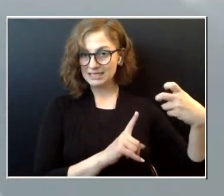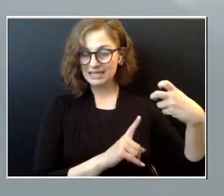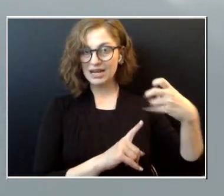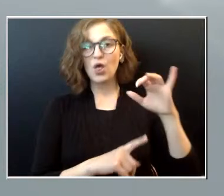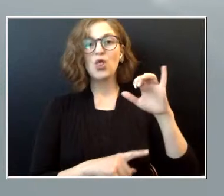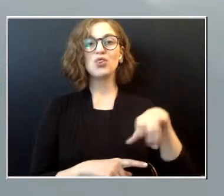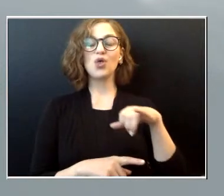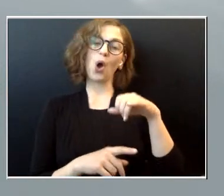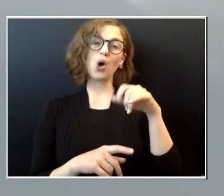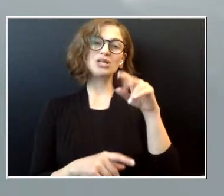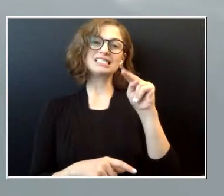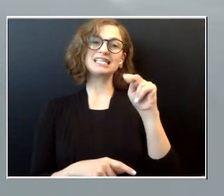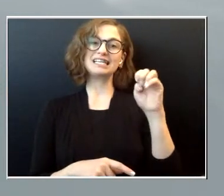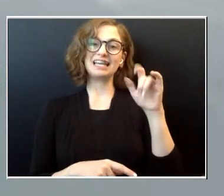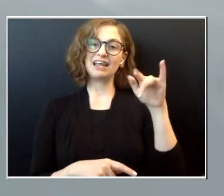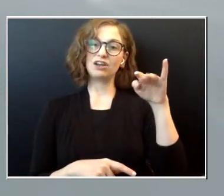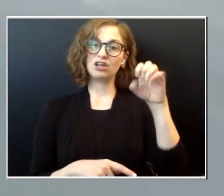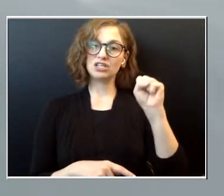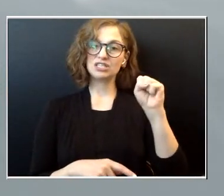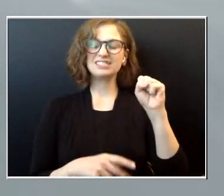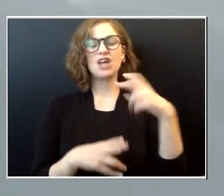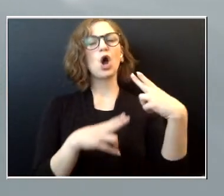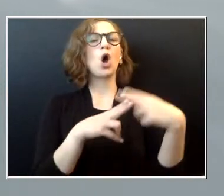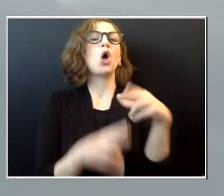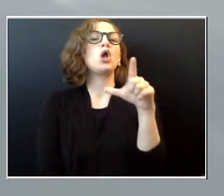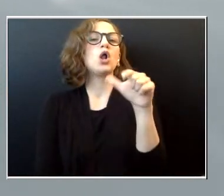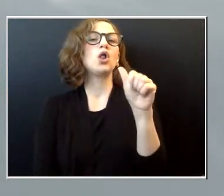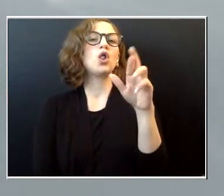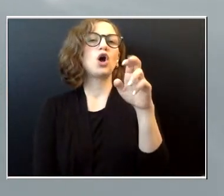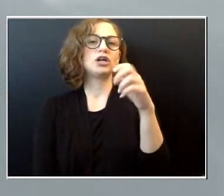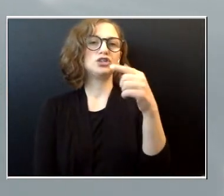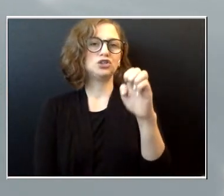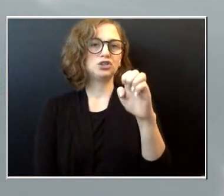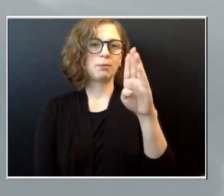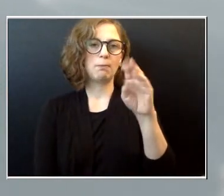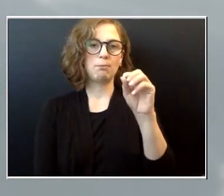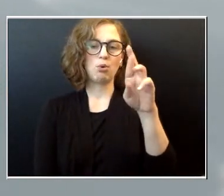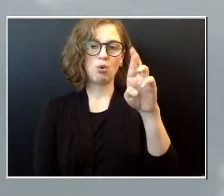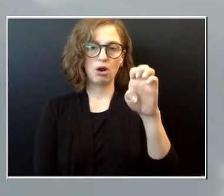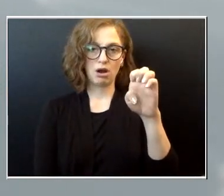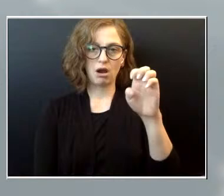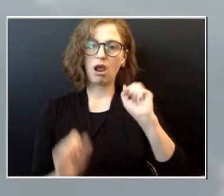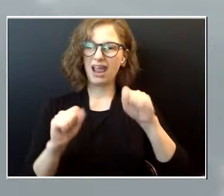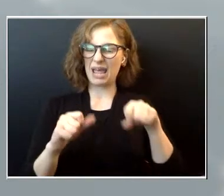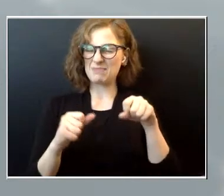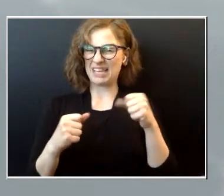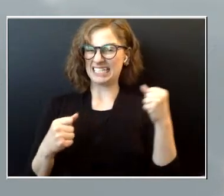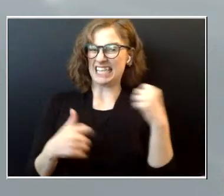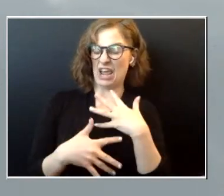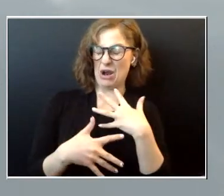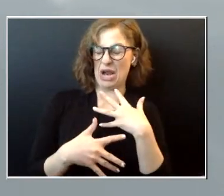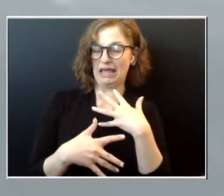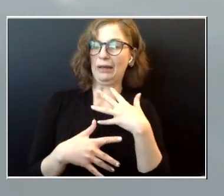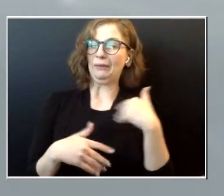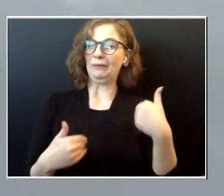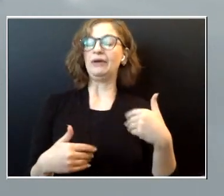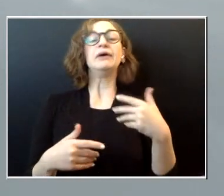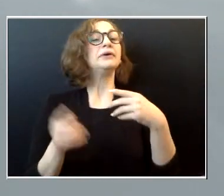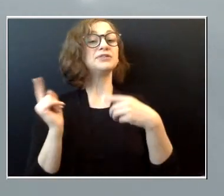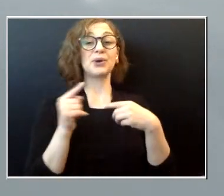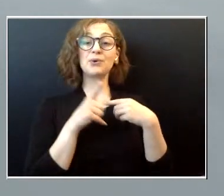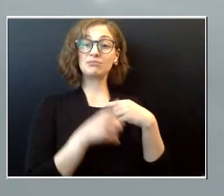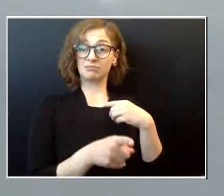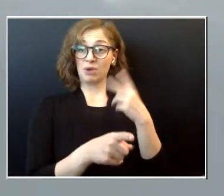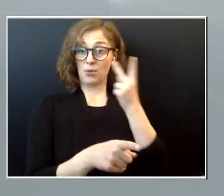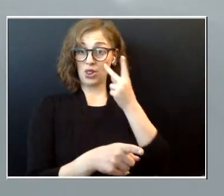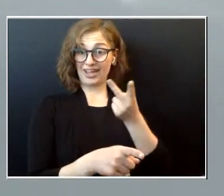so sometimes they're a little scary. This is a different type of tissue sampling where we use a very skinny needle, which is why it's called